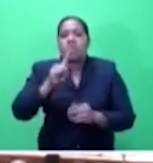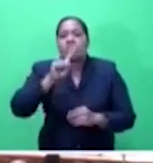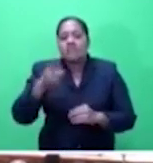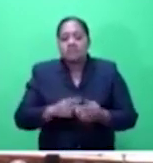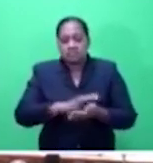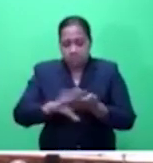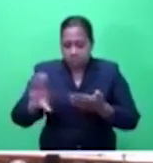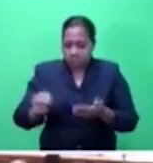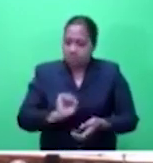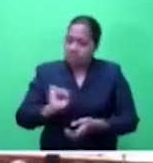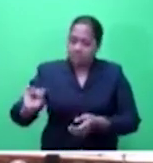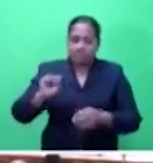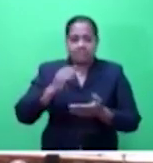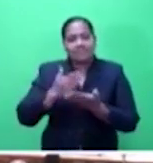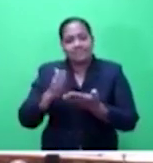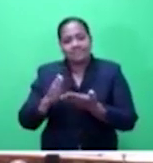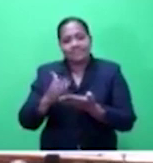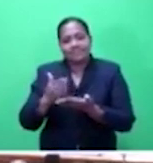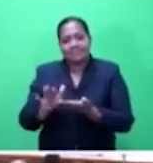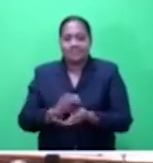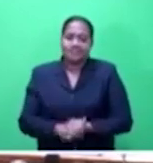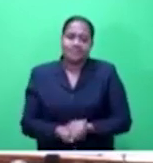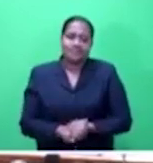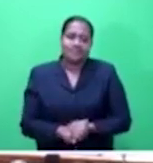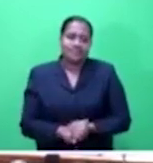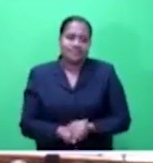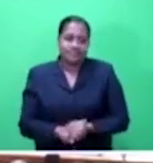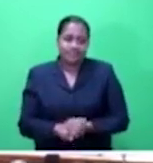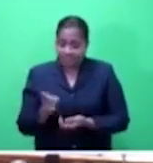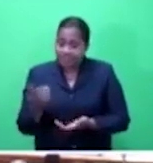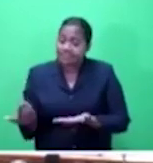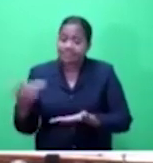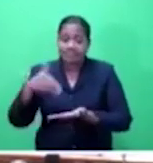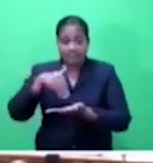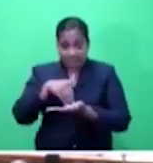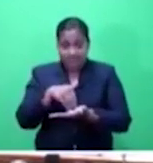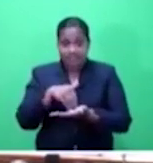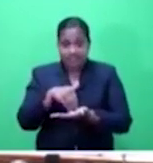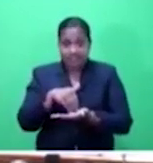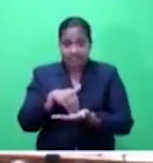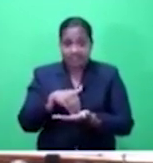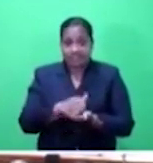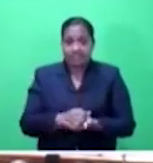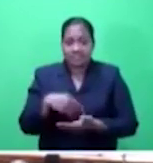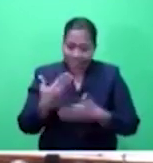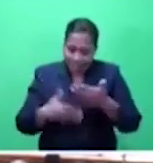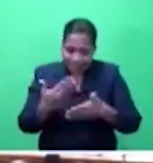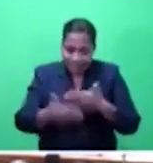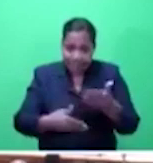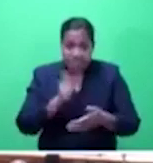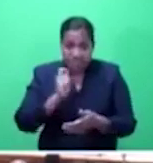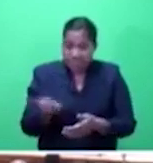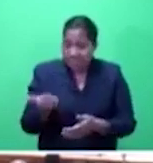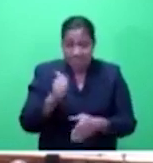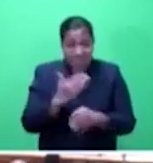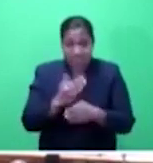the FMPF accounts, with additional funds to be considered as the situation unfolds further. If any worker does not have